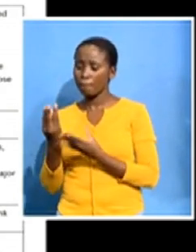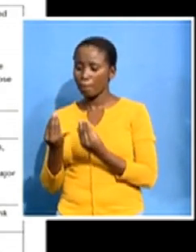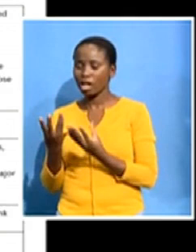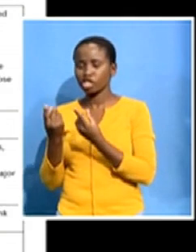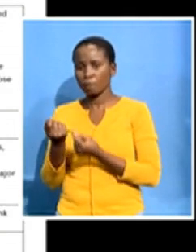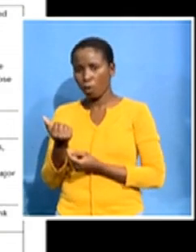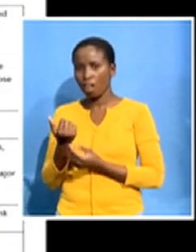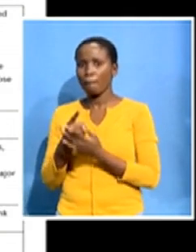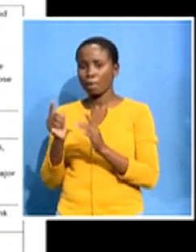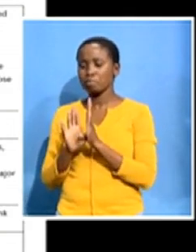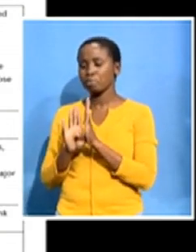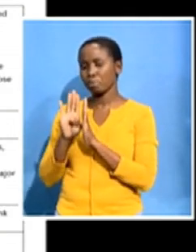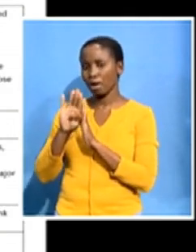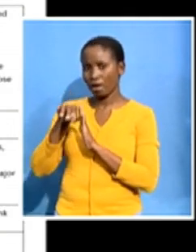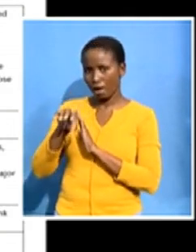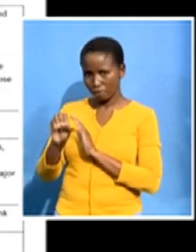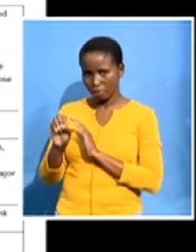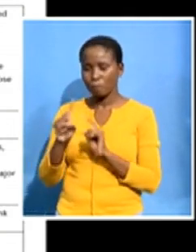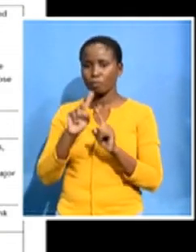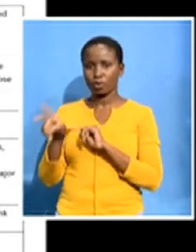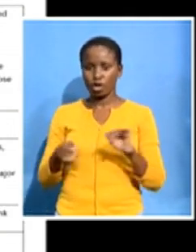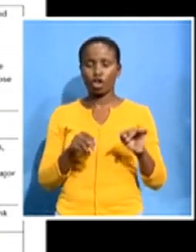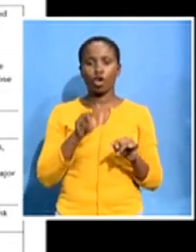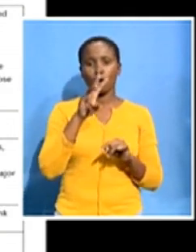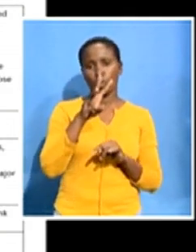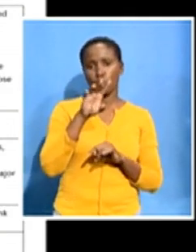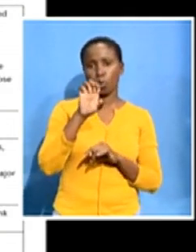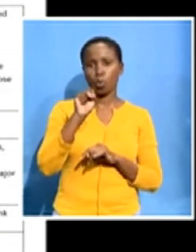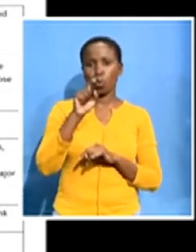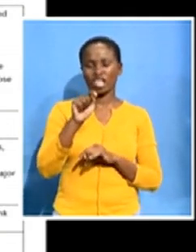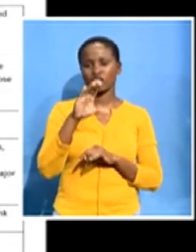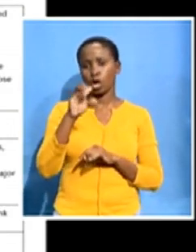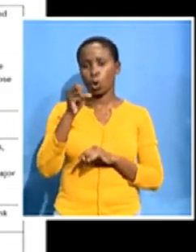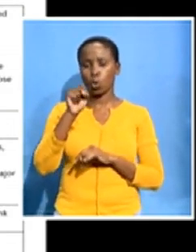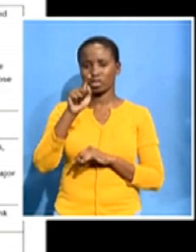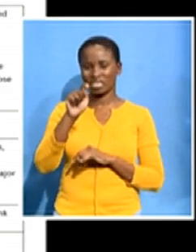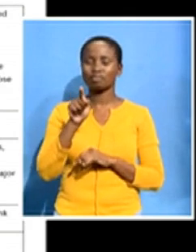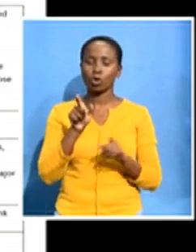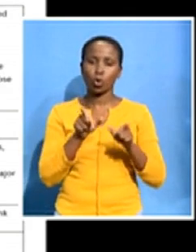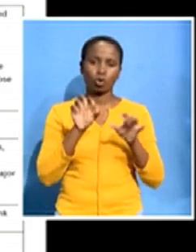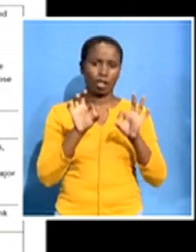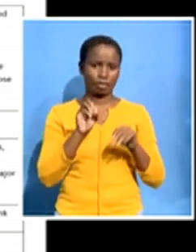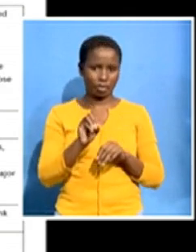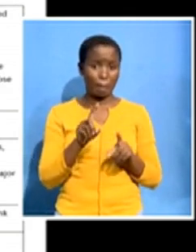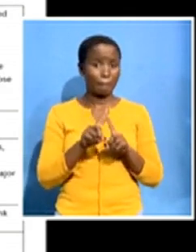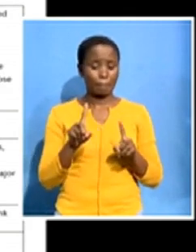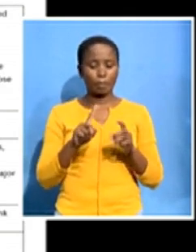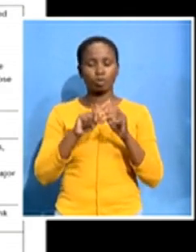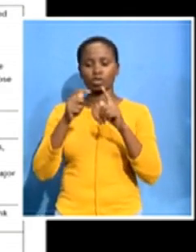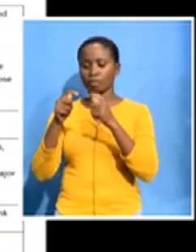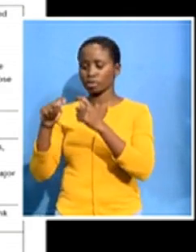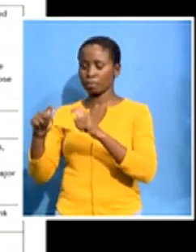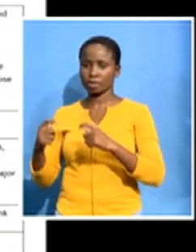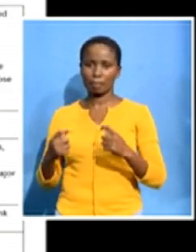and West Coast, it is relatively under control. But this is just a sign that all our teams are in heightened vigilance, watching for